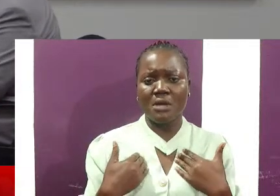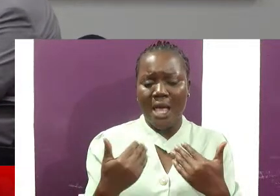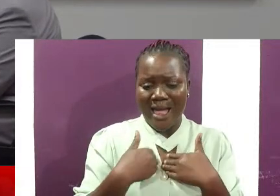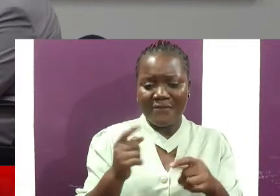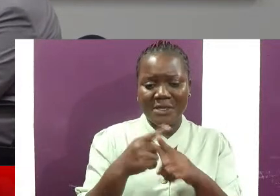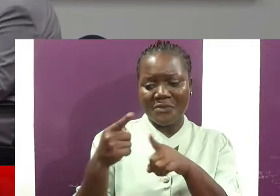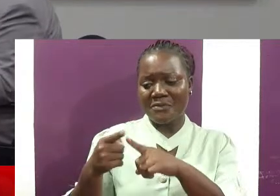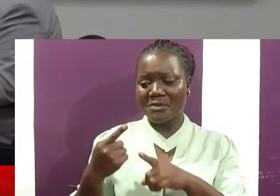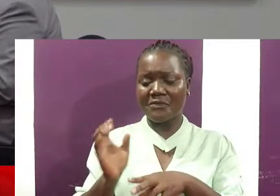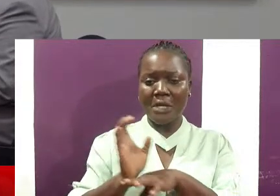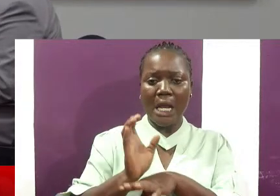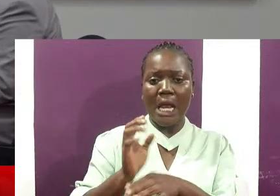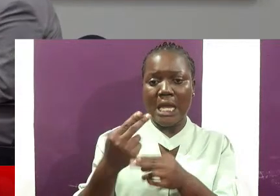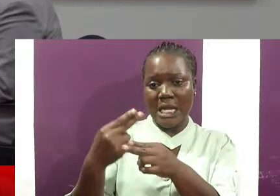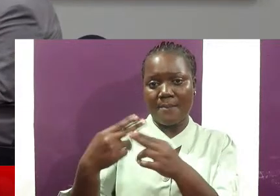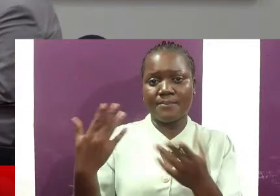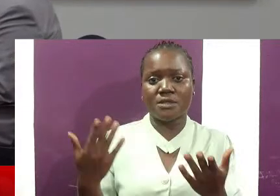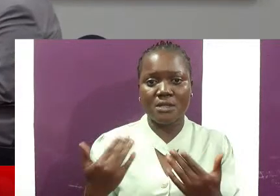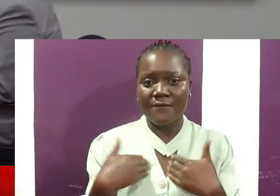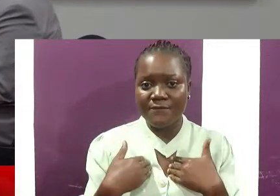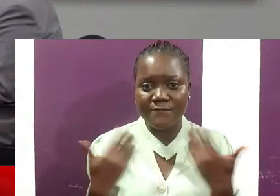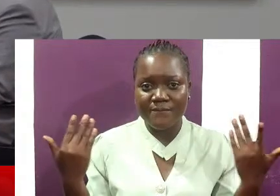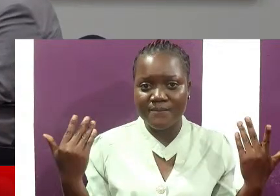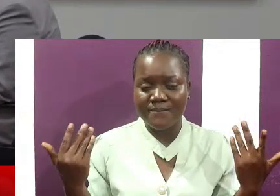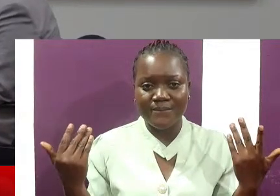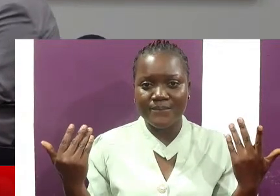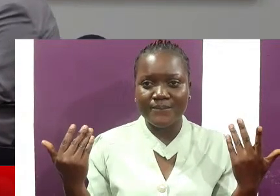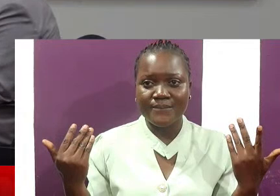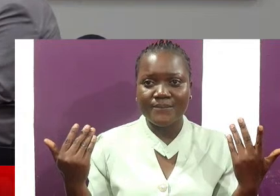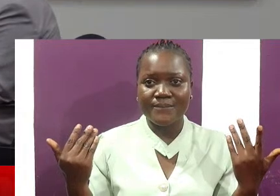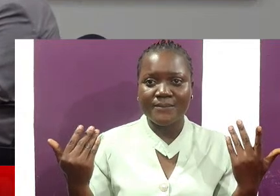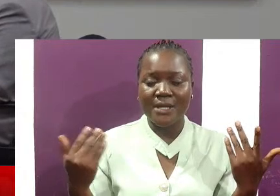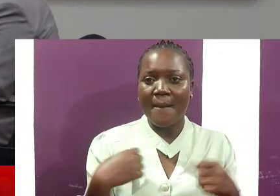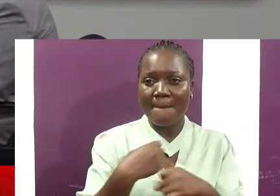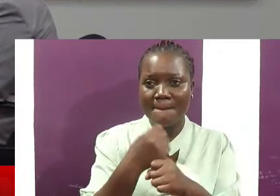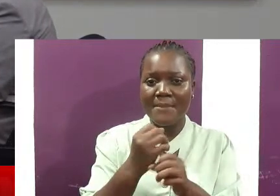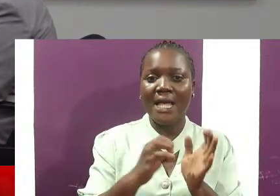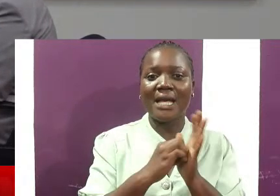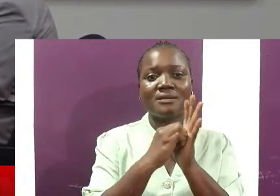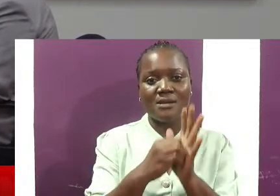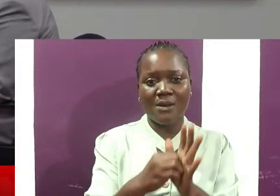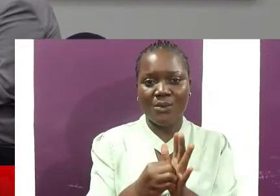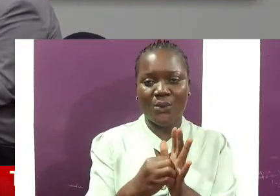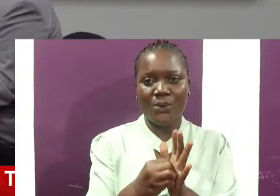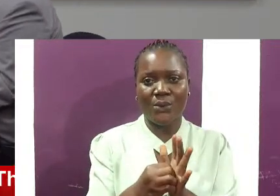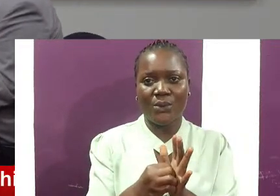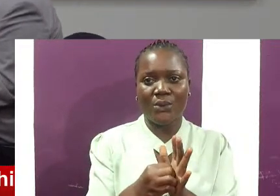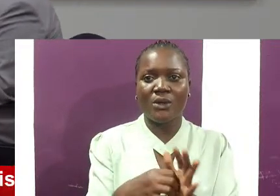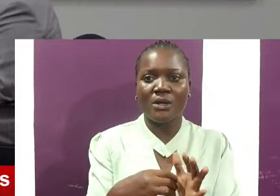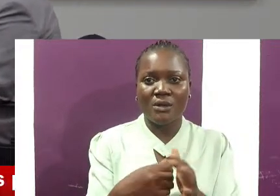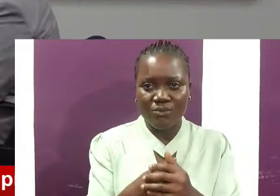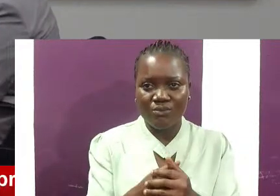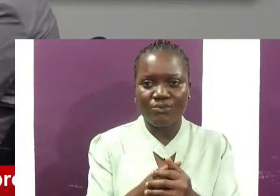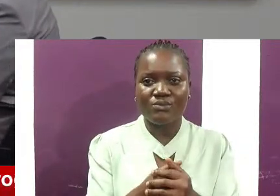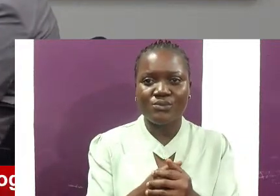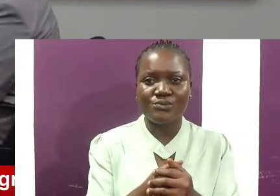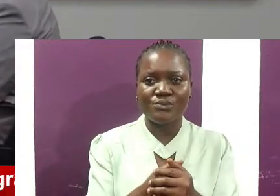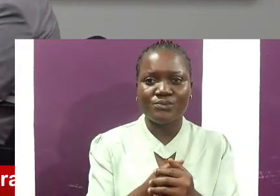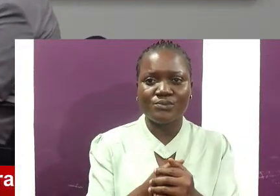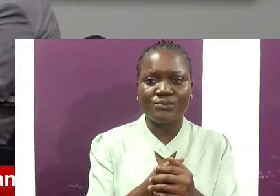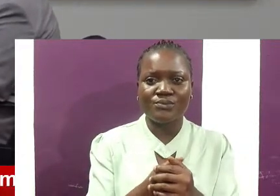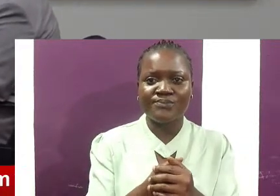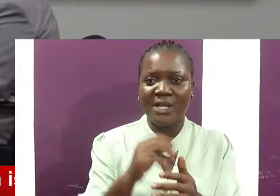this product, mm-hmm. I can buy it. Yeah. The goal, according to what Timothy was told and Titus was told, that they were instructed to